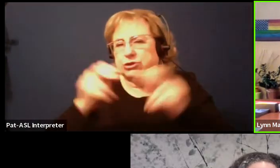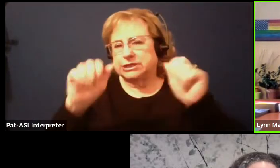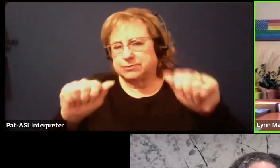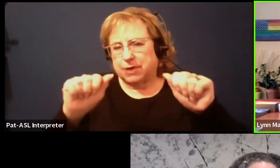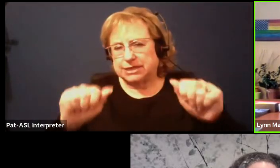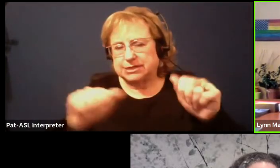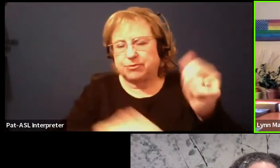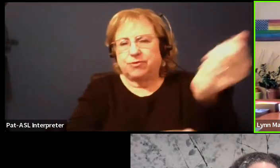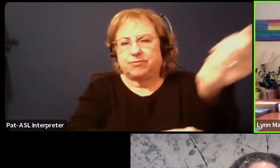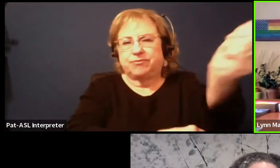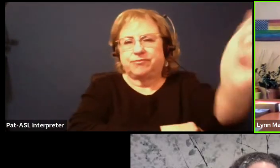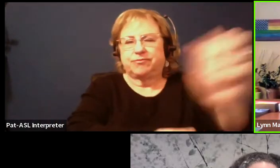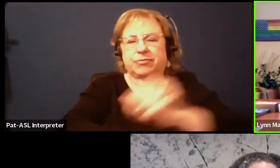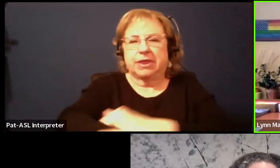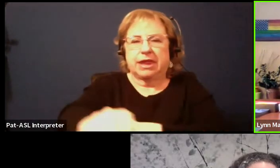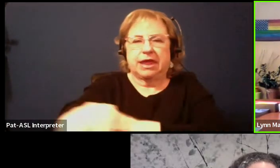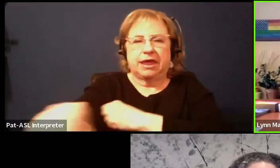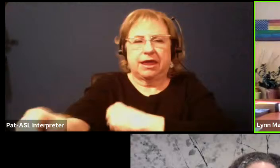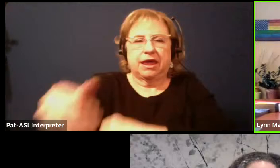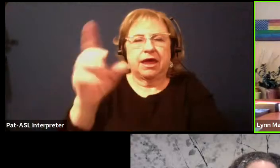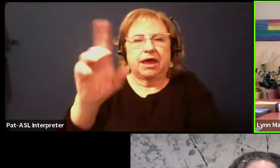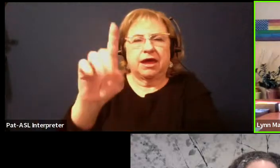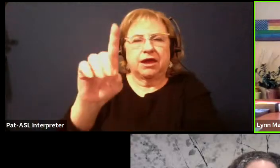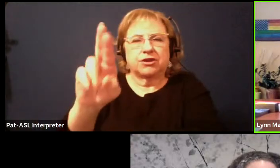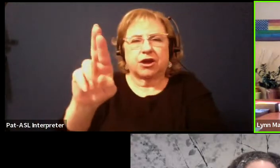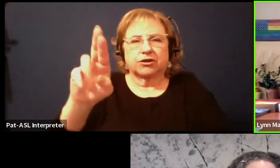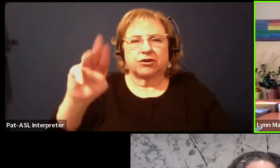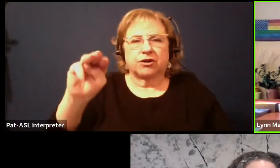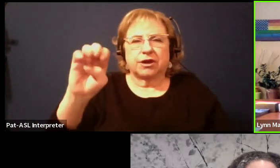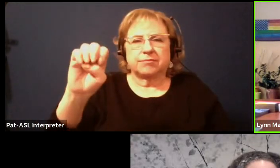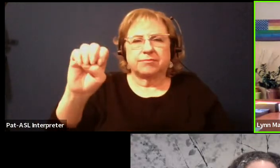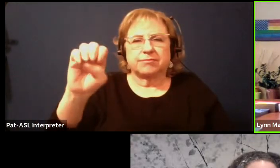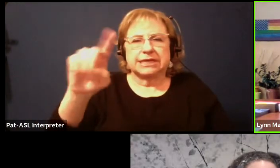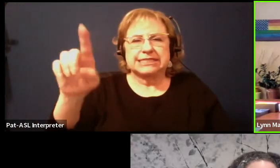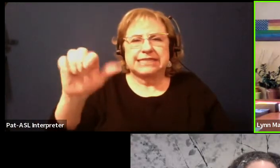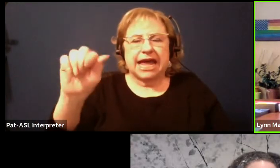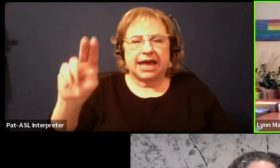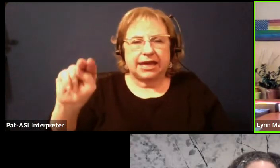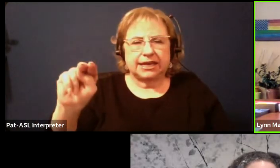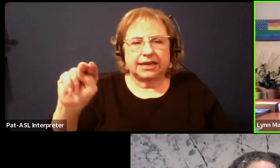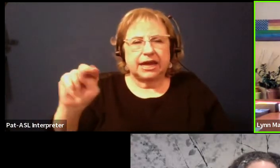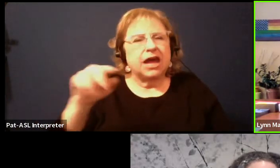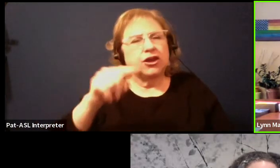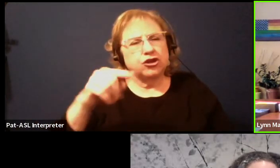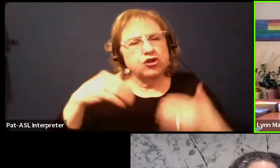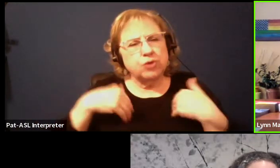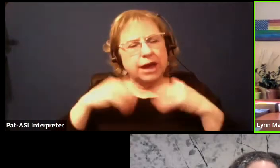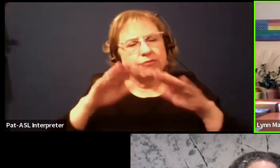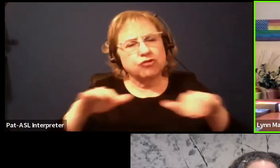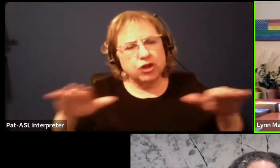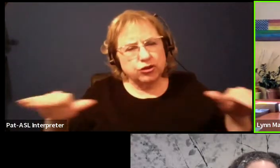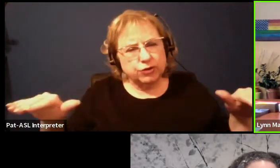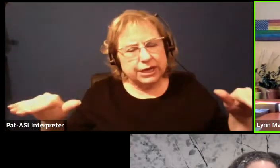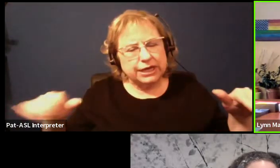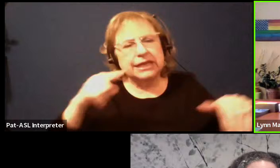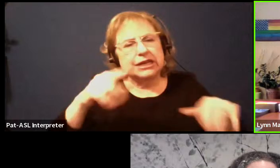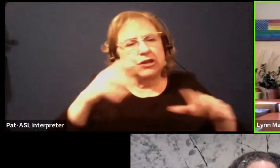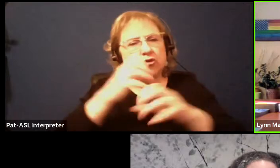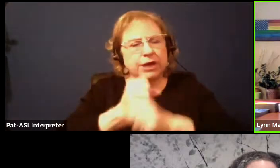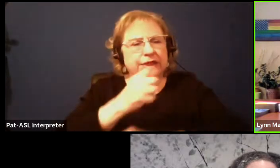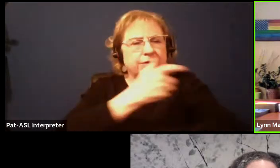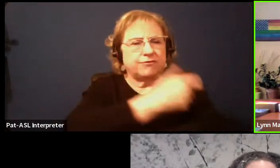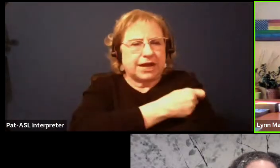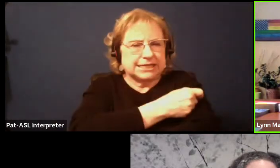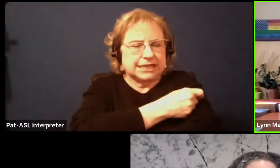start with you, Dr. Mazan, is do you have children? Did you get them vaccinated? Would you recommend to your patients,